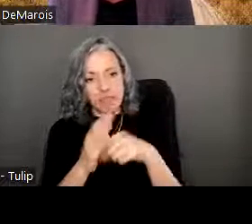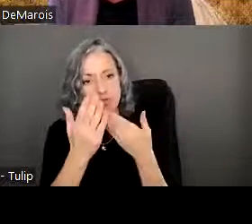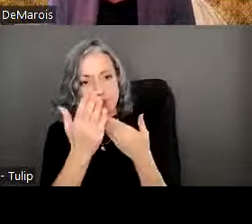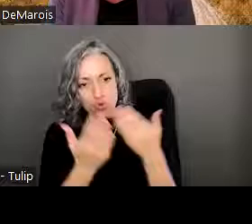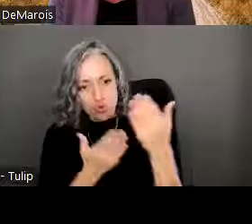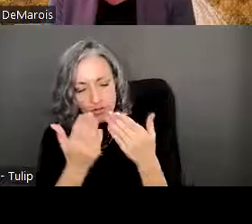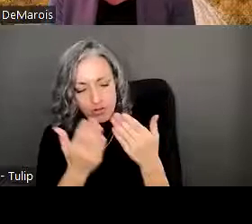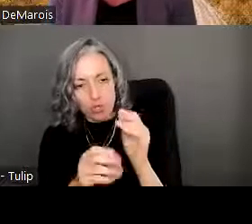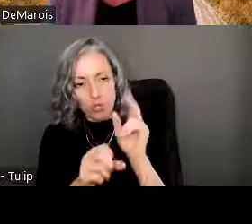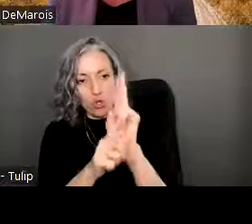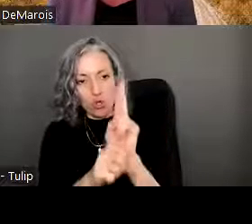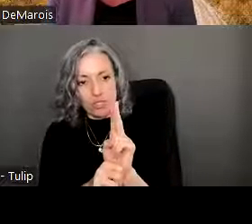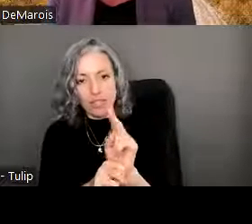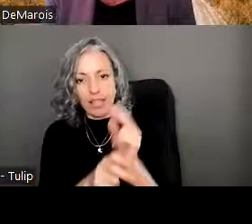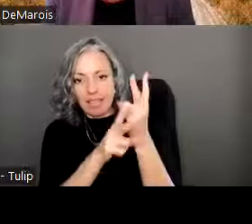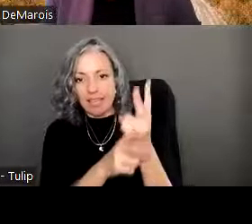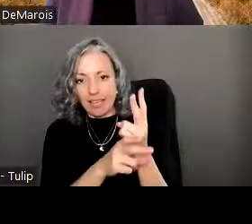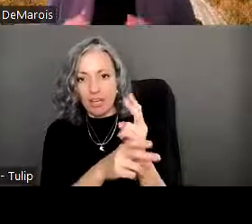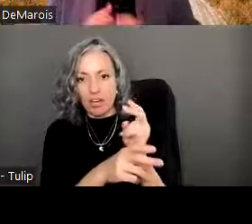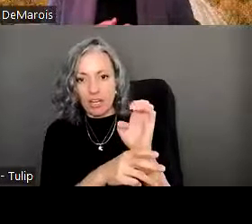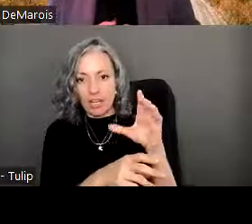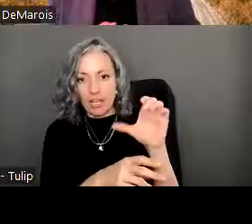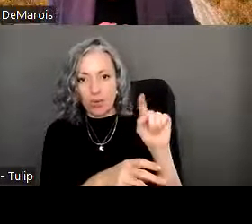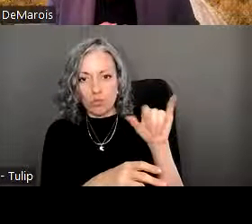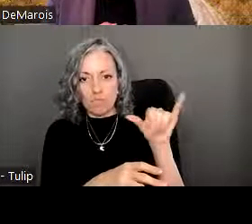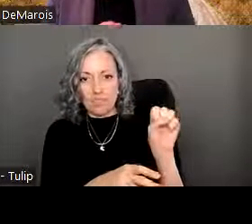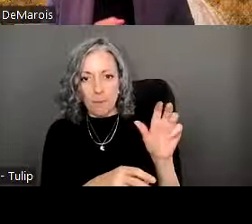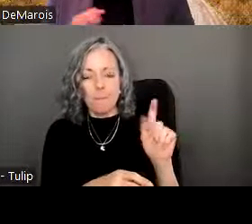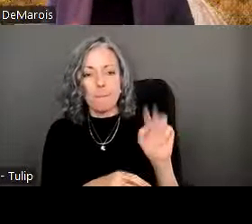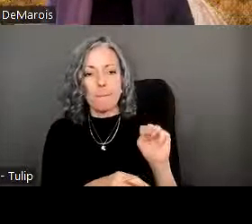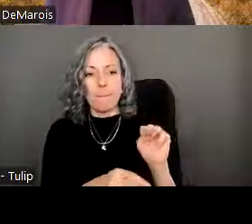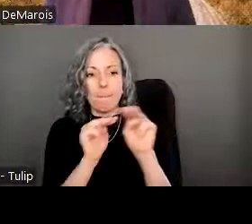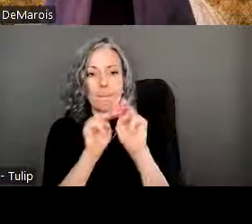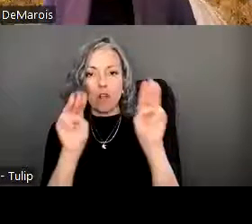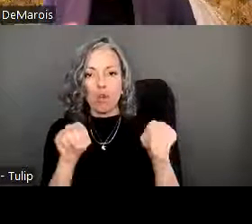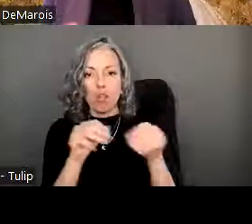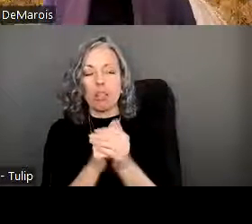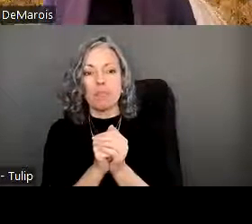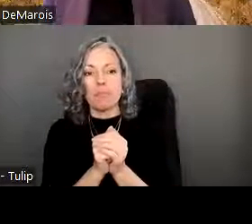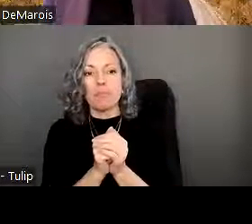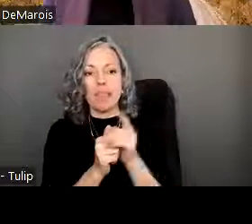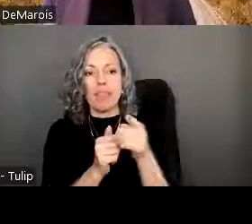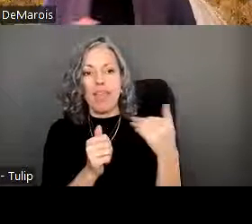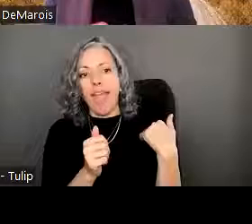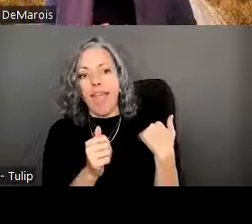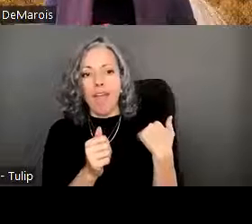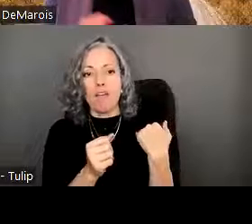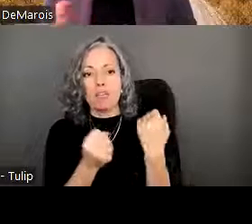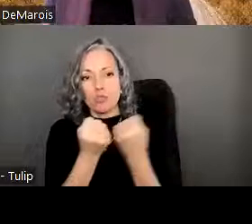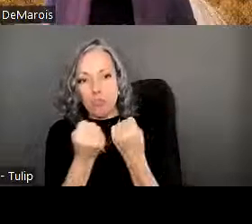care ecosystem model. So right away they get plugged into services, and then they have sustained